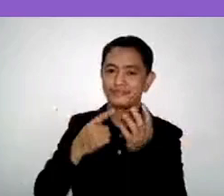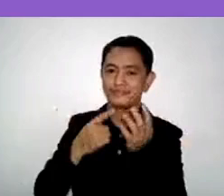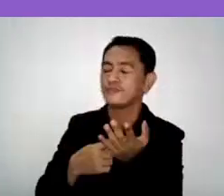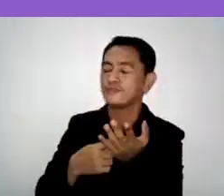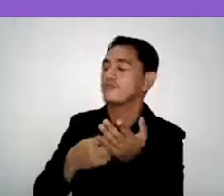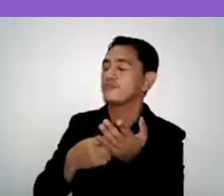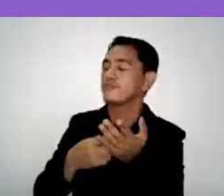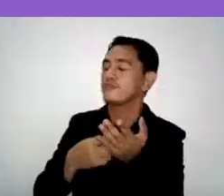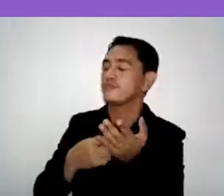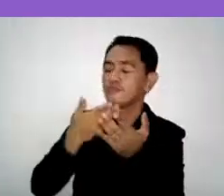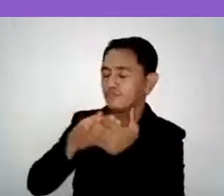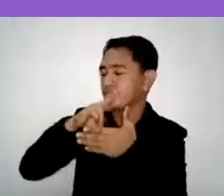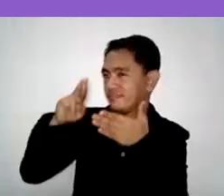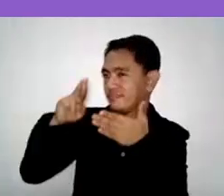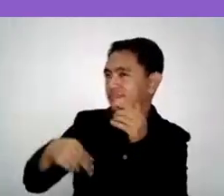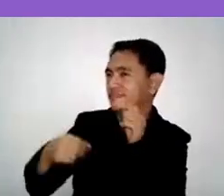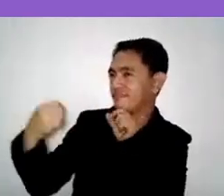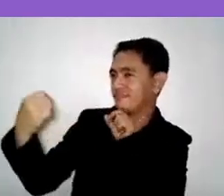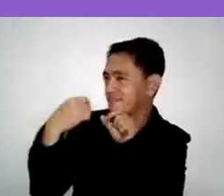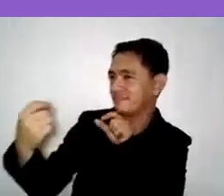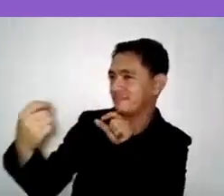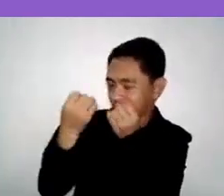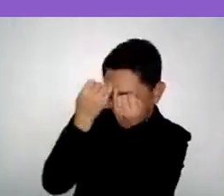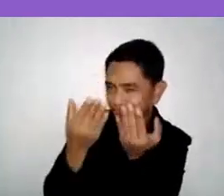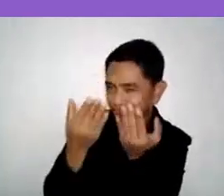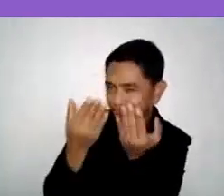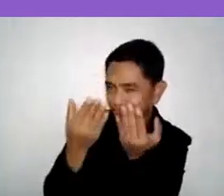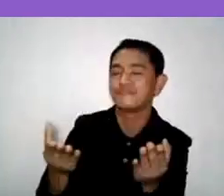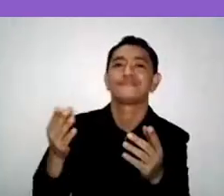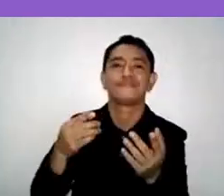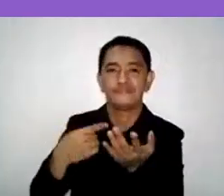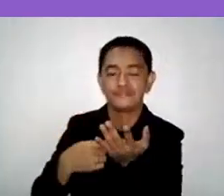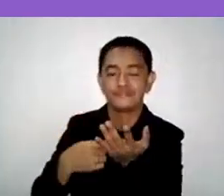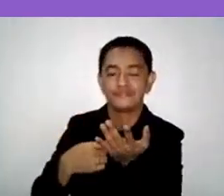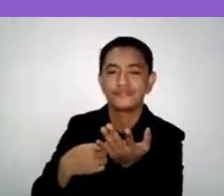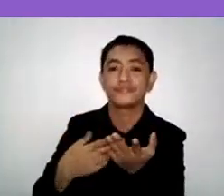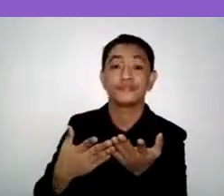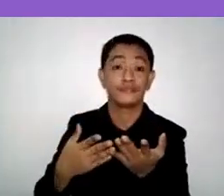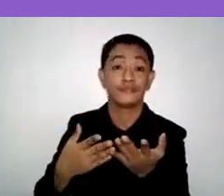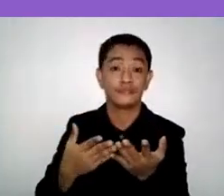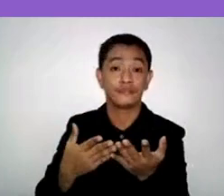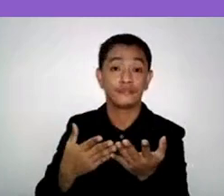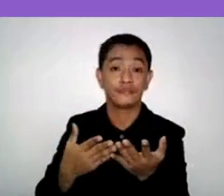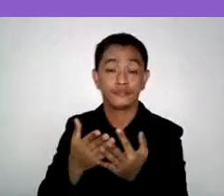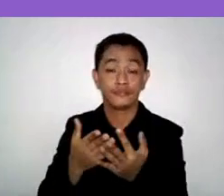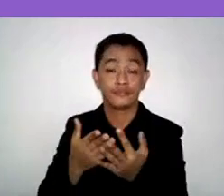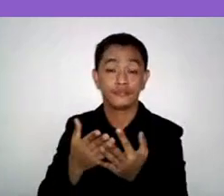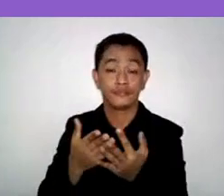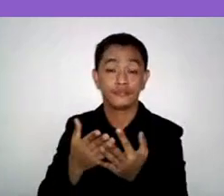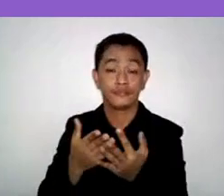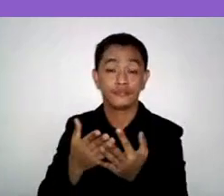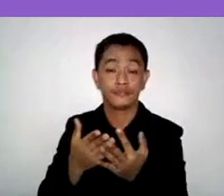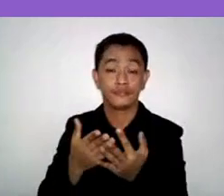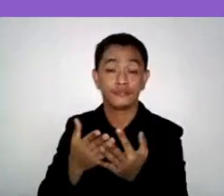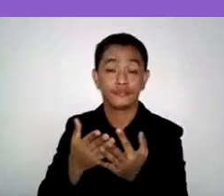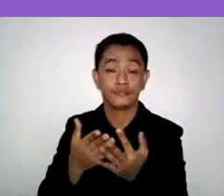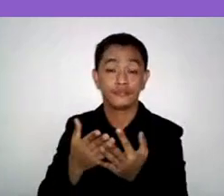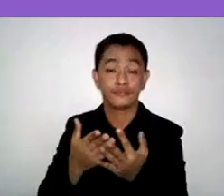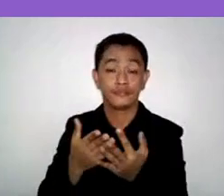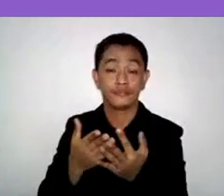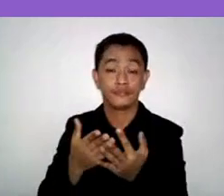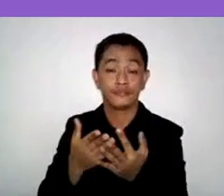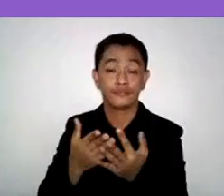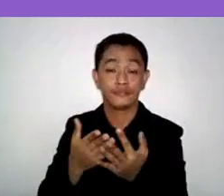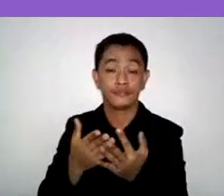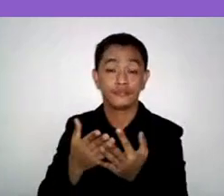Thank you so much to the members of the live panel discussion for a very fruitful, interactive, and informative session. Through